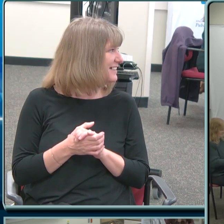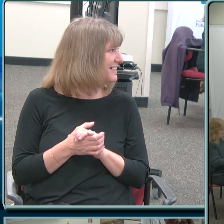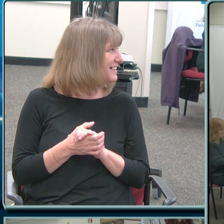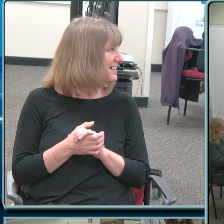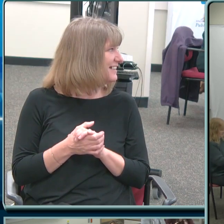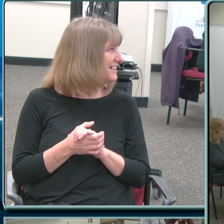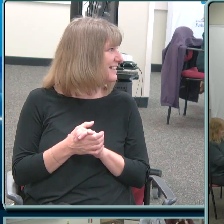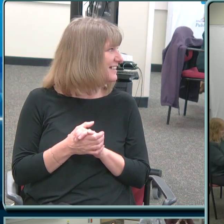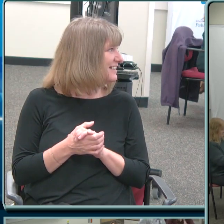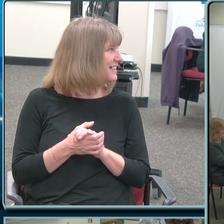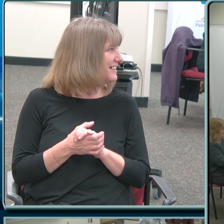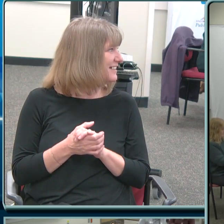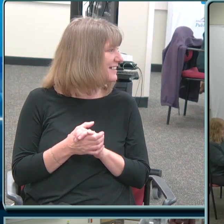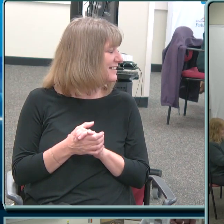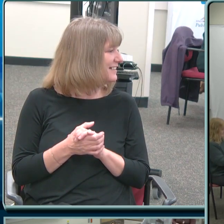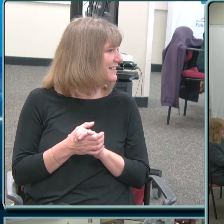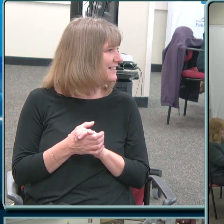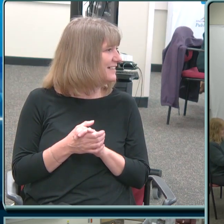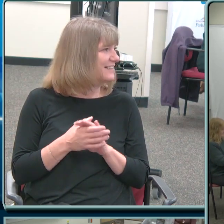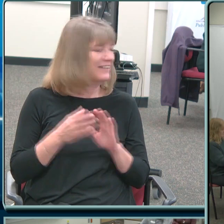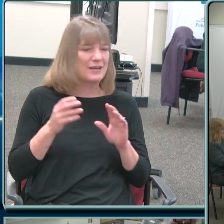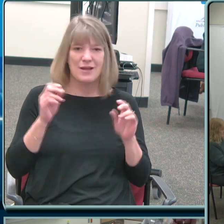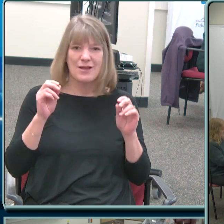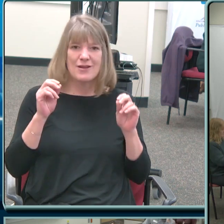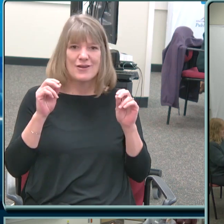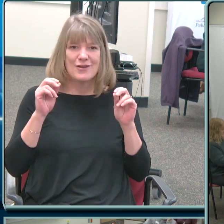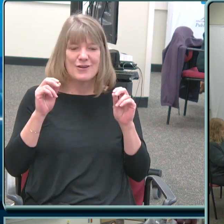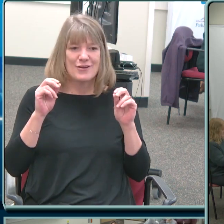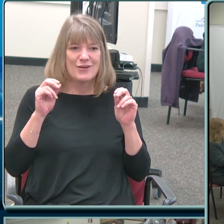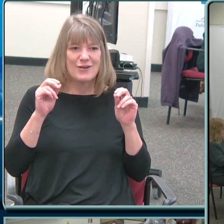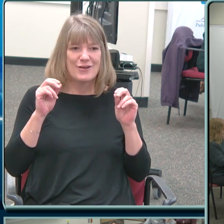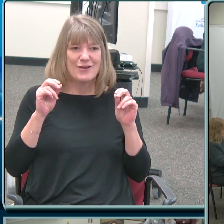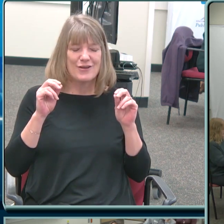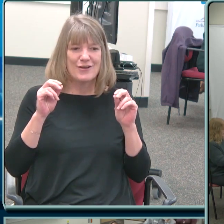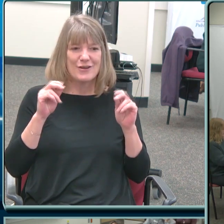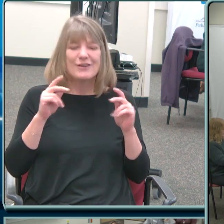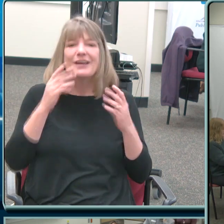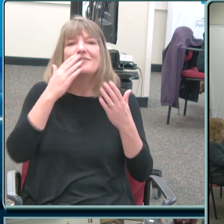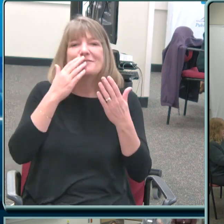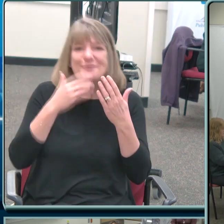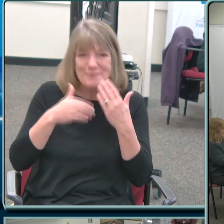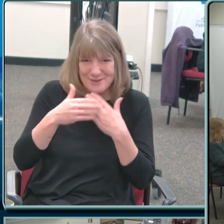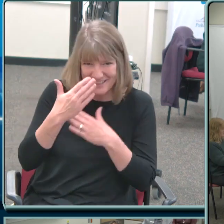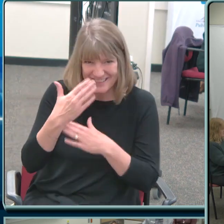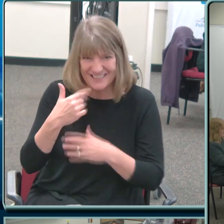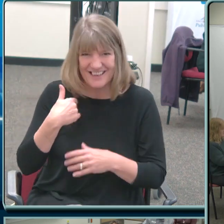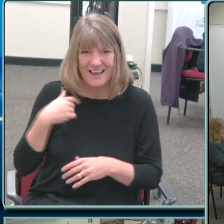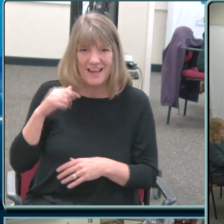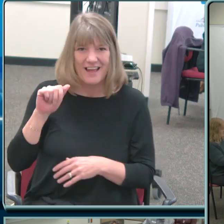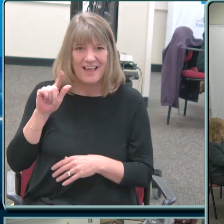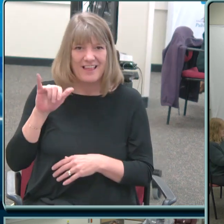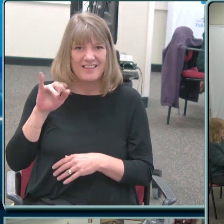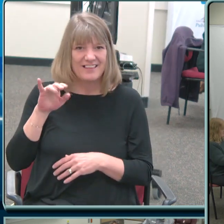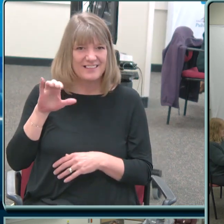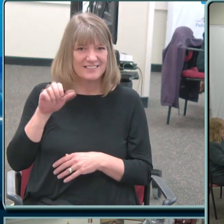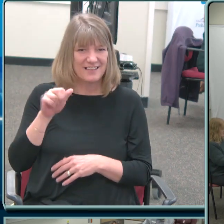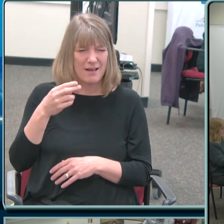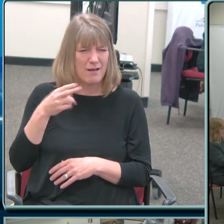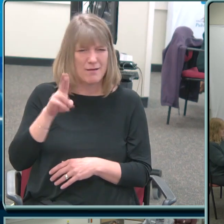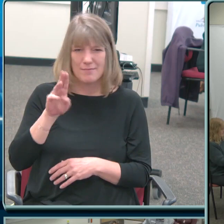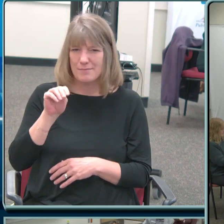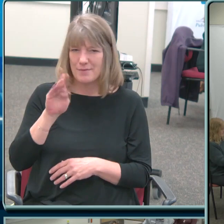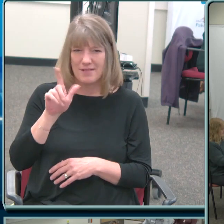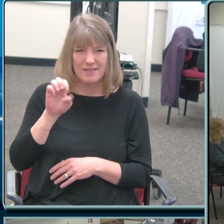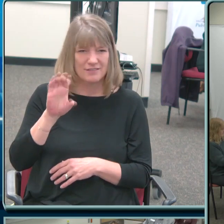All right. Okay, well, good morning. I'm Alicia Humlachek, the COVID-19